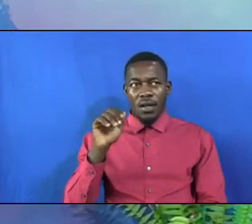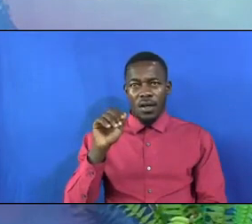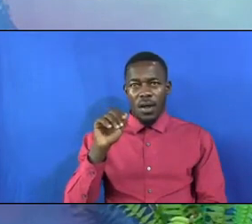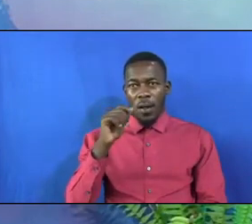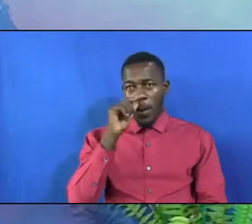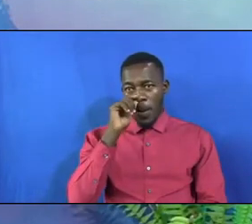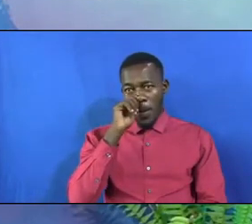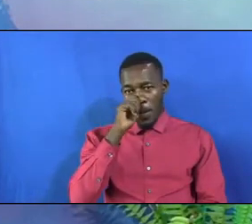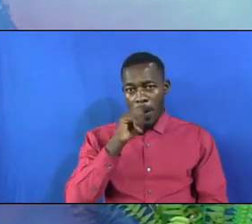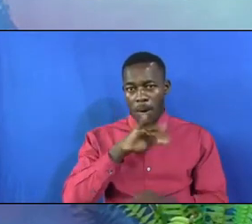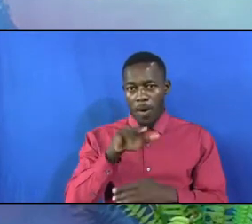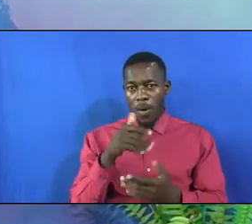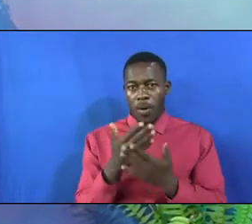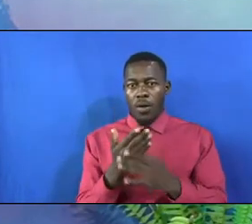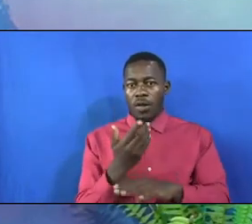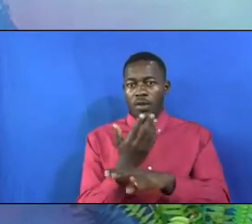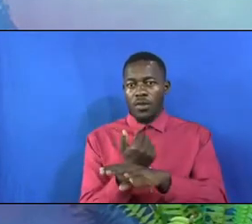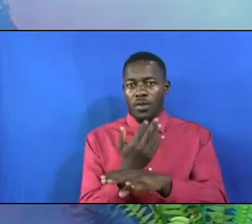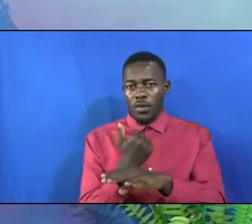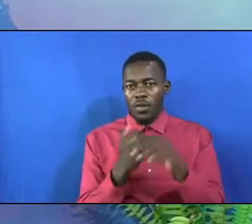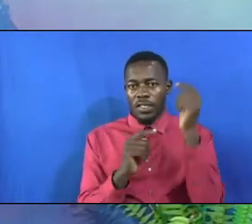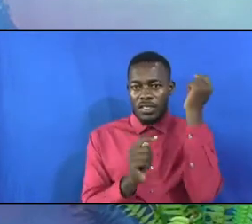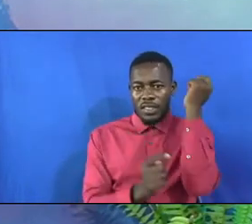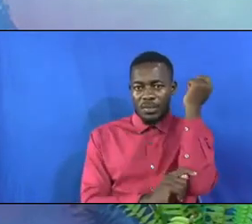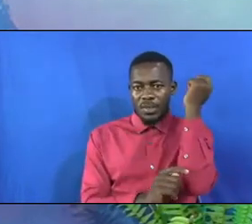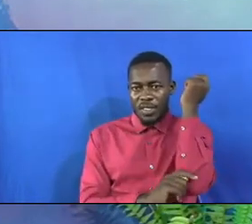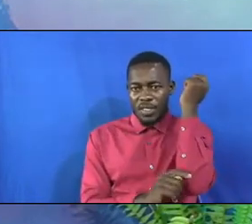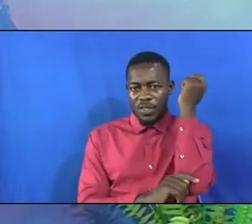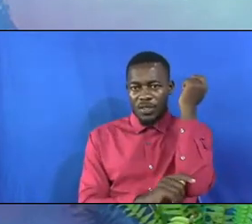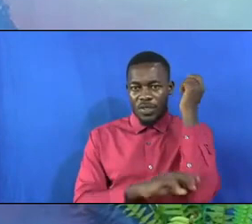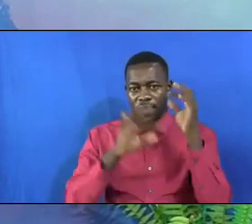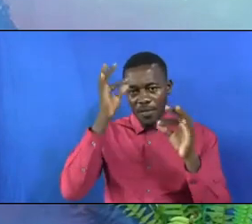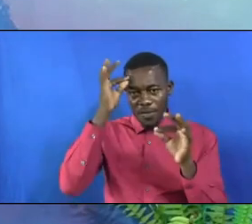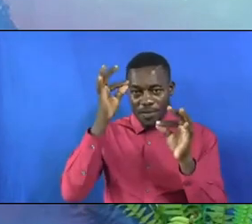We are called not to compromise to the temptation of our faith.